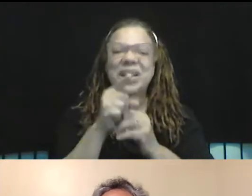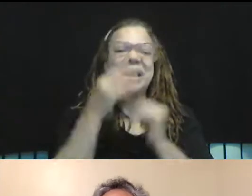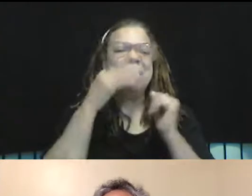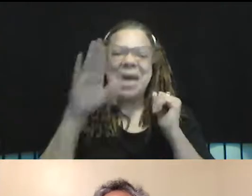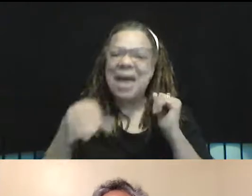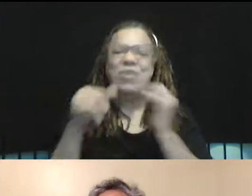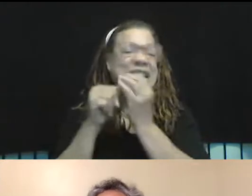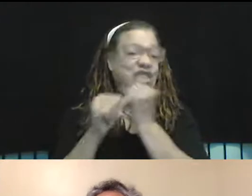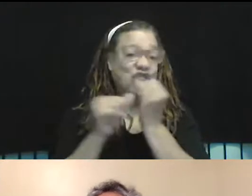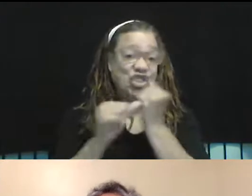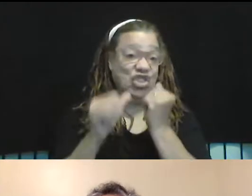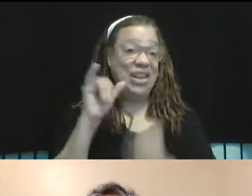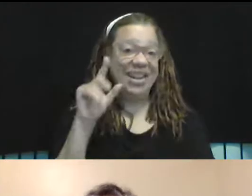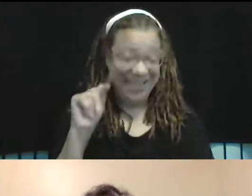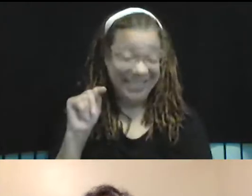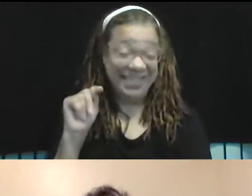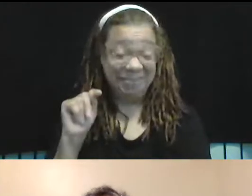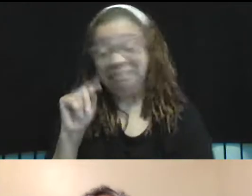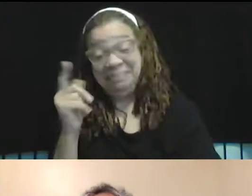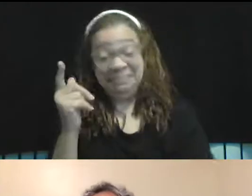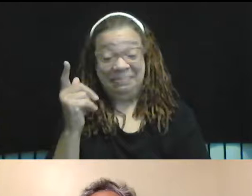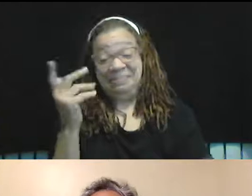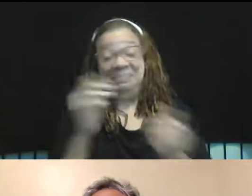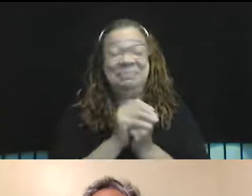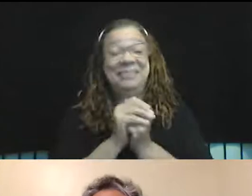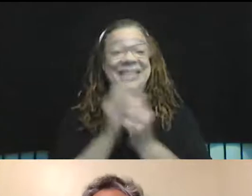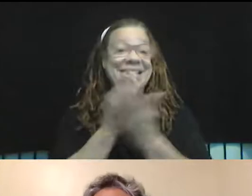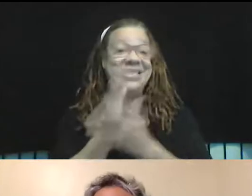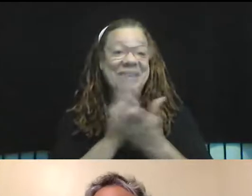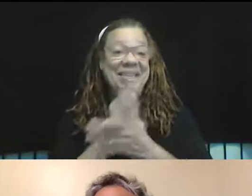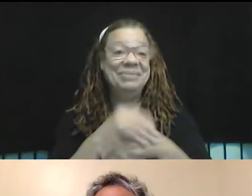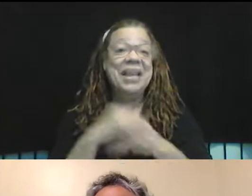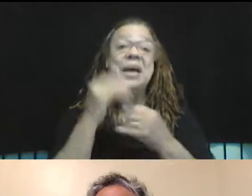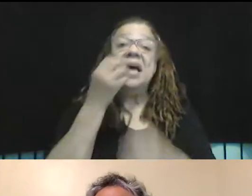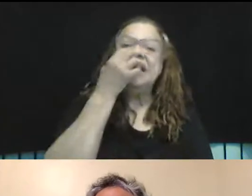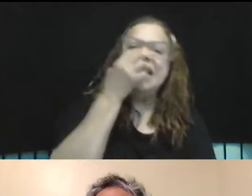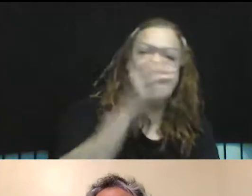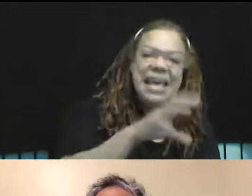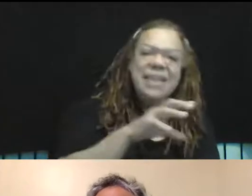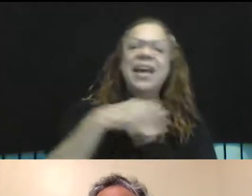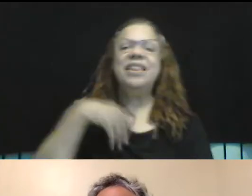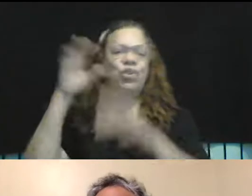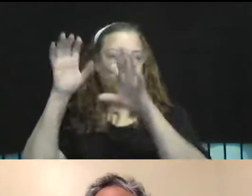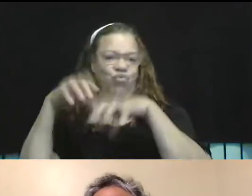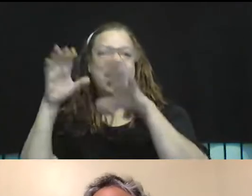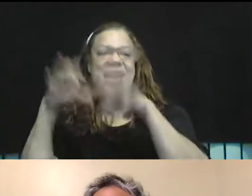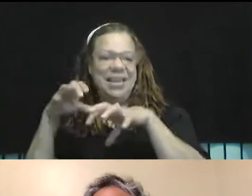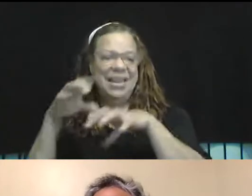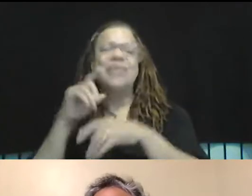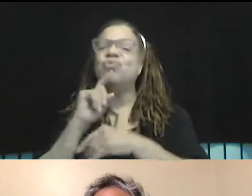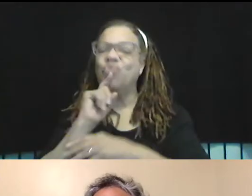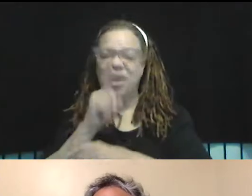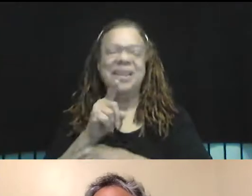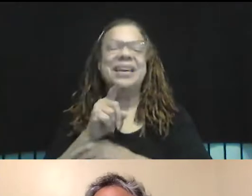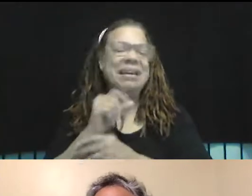Sorry, I didn't mean to say swear. okay. Well, between the heat and the rain, it has been very prohibitive. That's